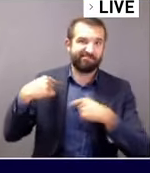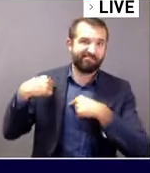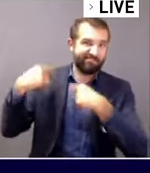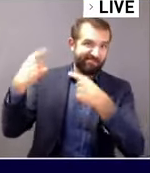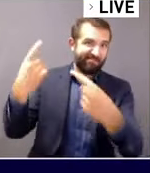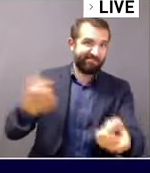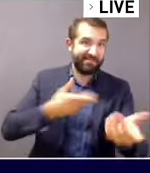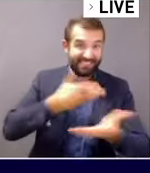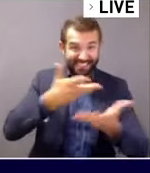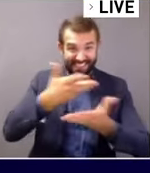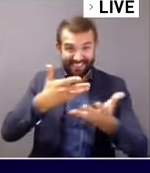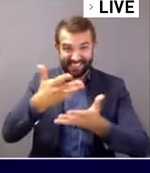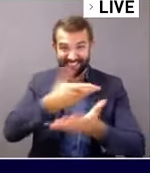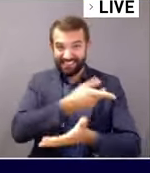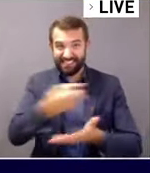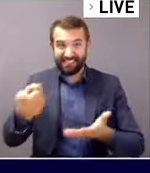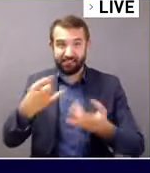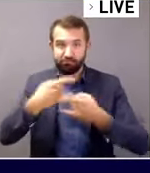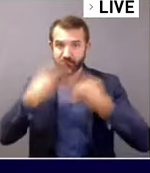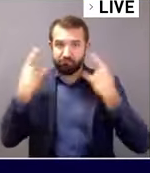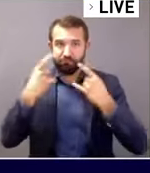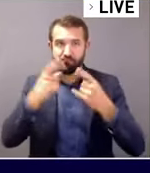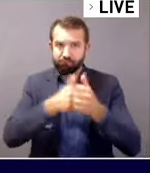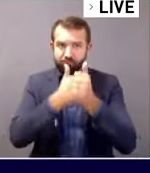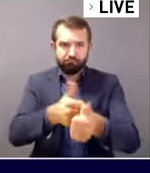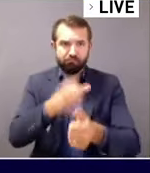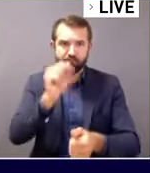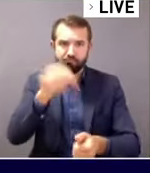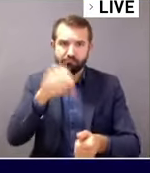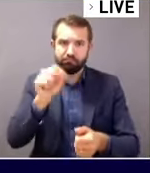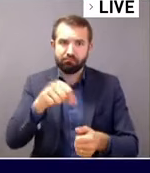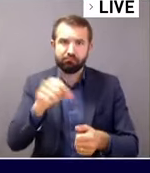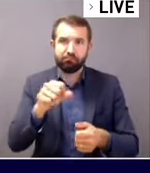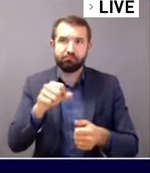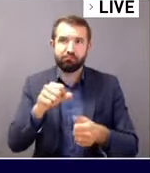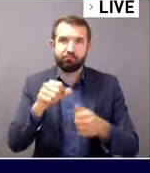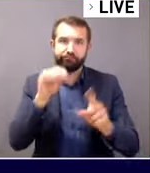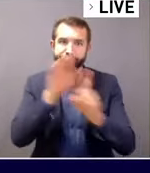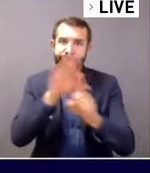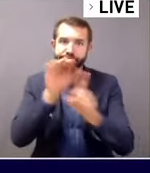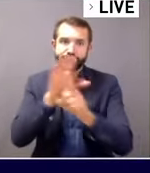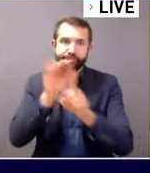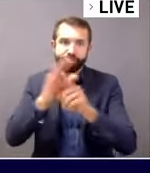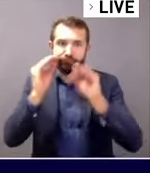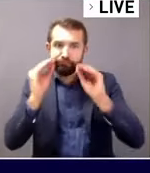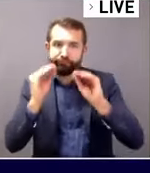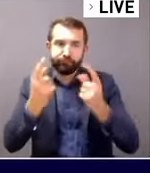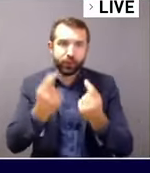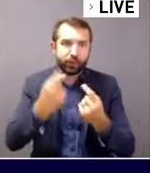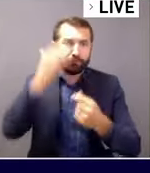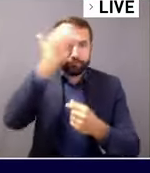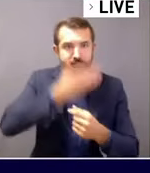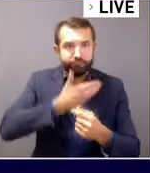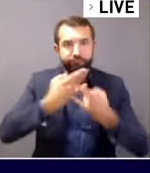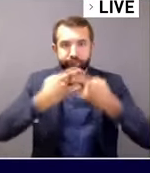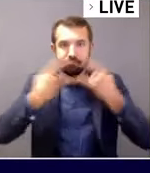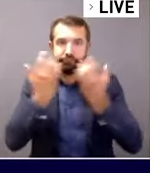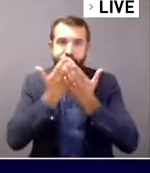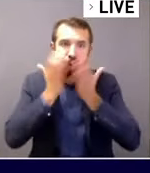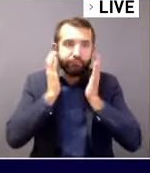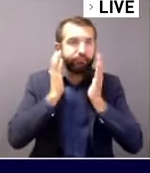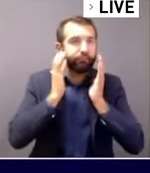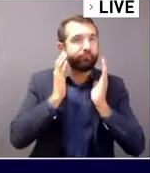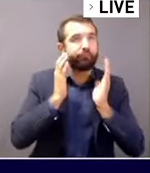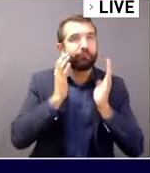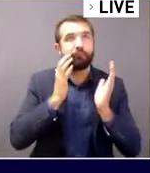place for things like face coverings. And we've also worked with them to furnish those face coverings so they've got